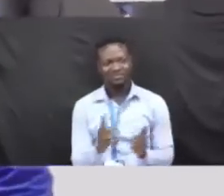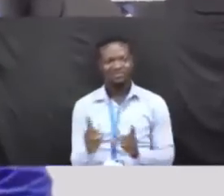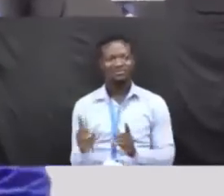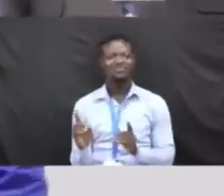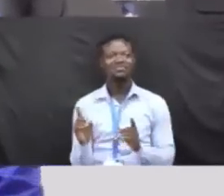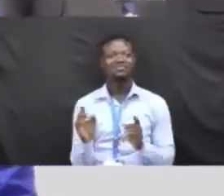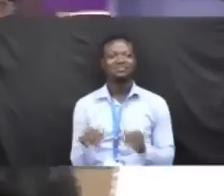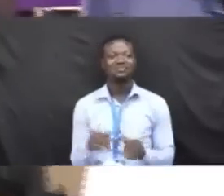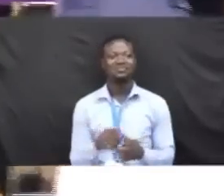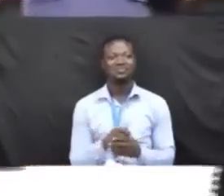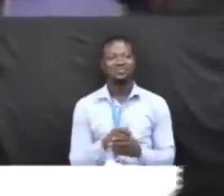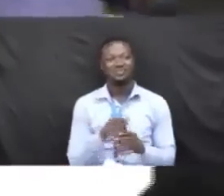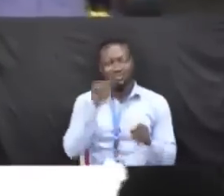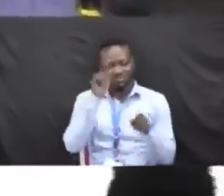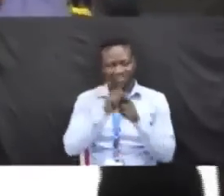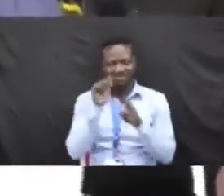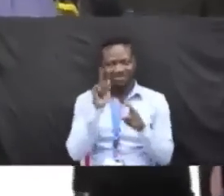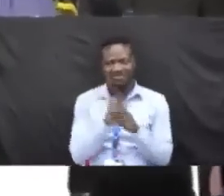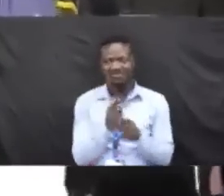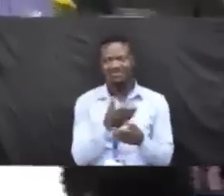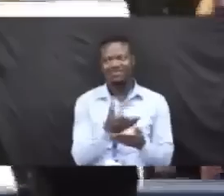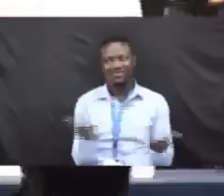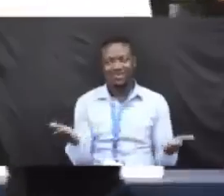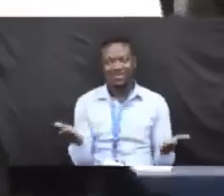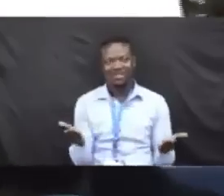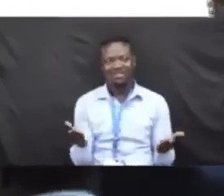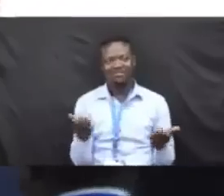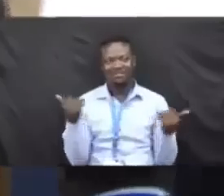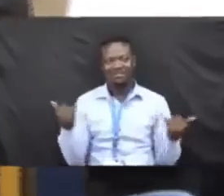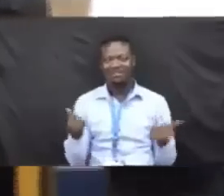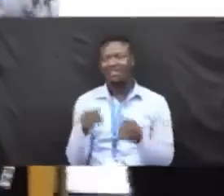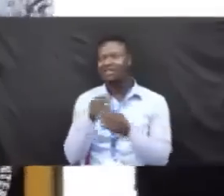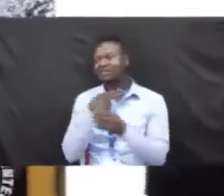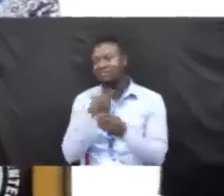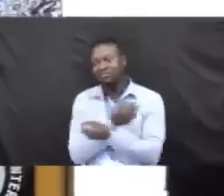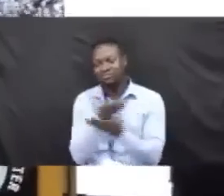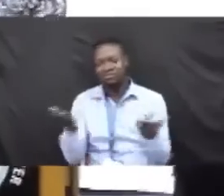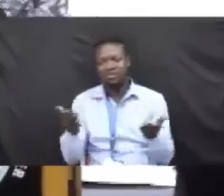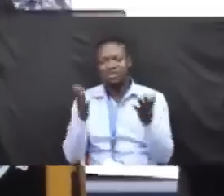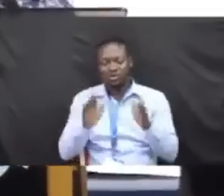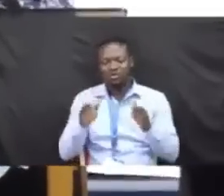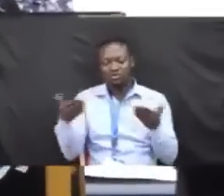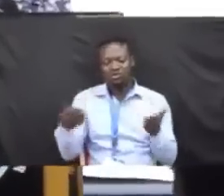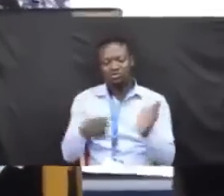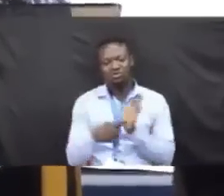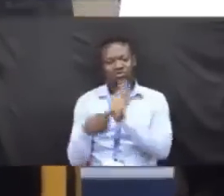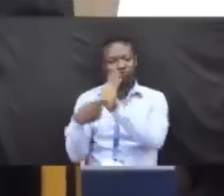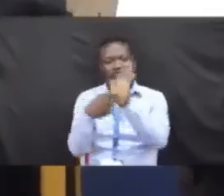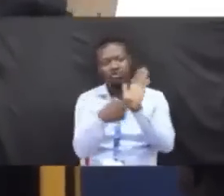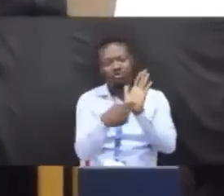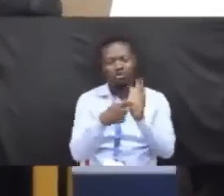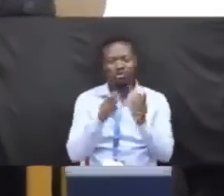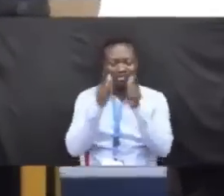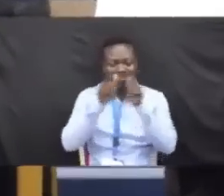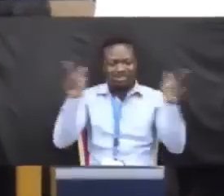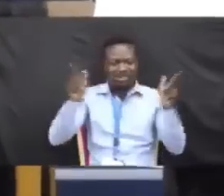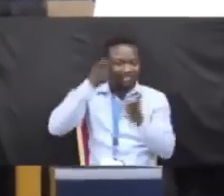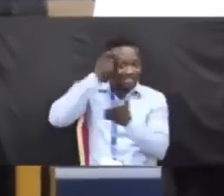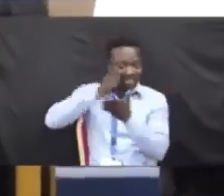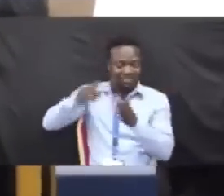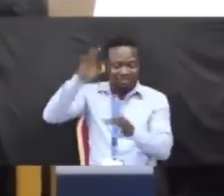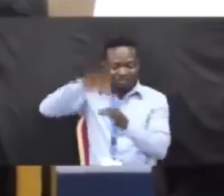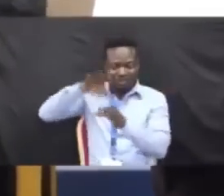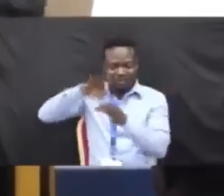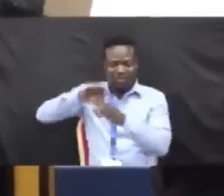So dearly beloved, distinguished counselors, the pleasure to declare to you, or present to you, the General Secretary elect of the